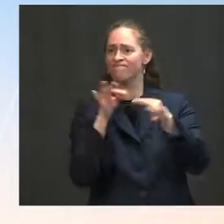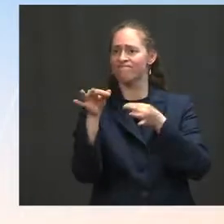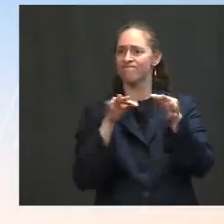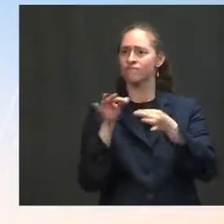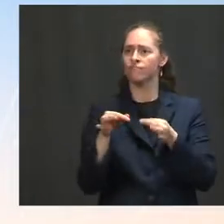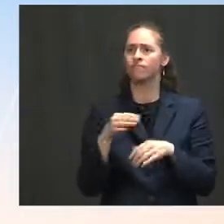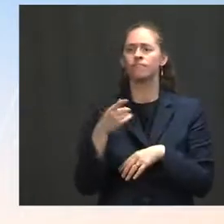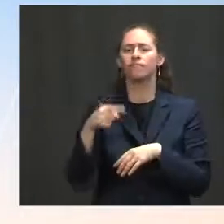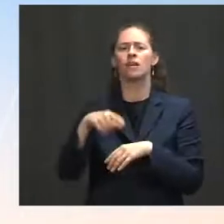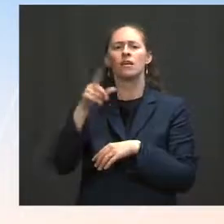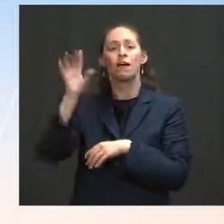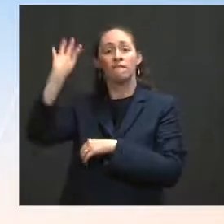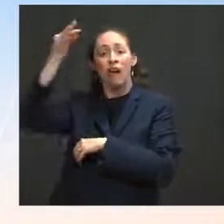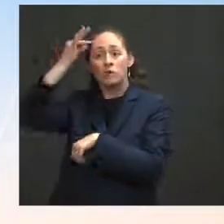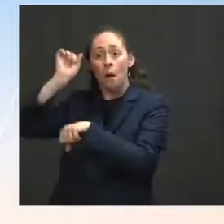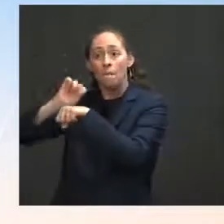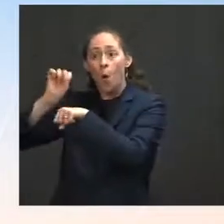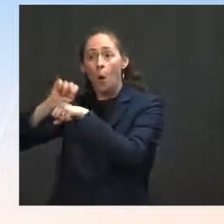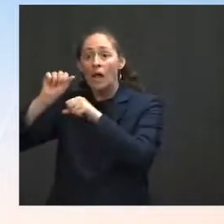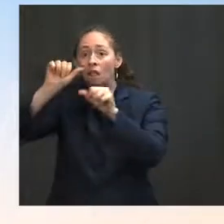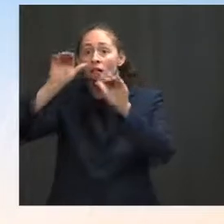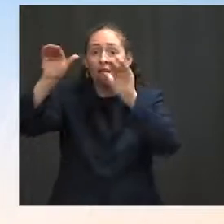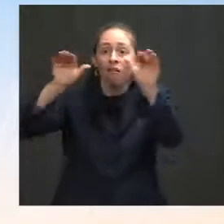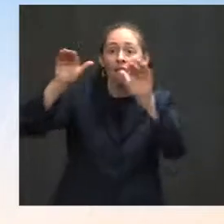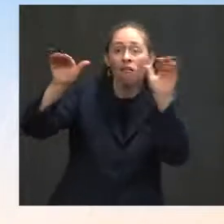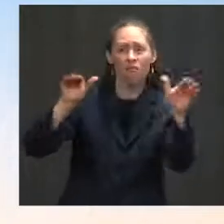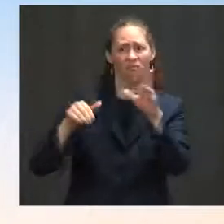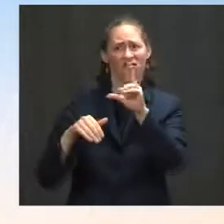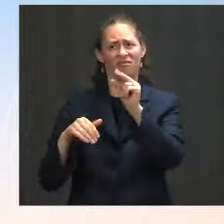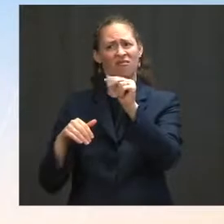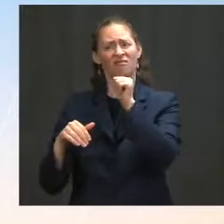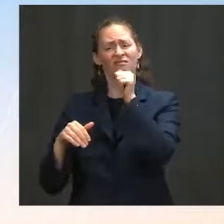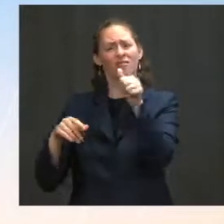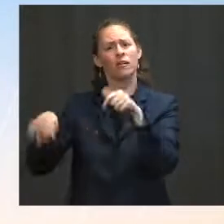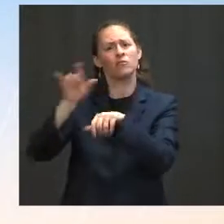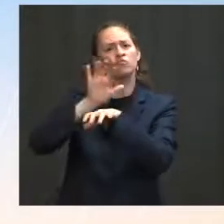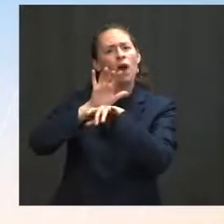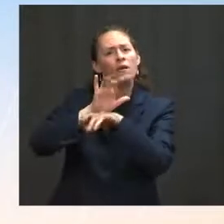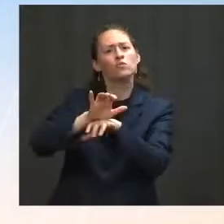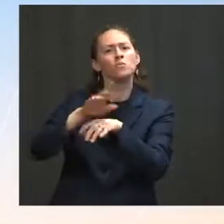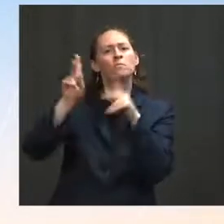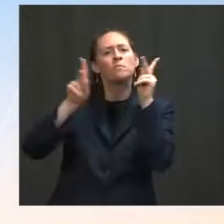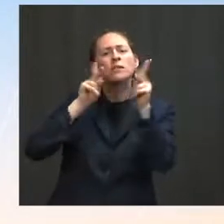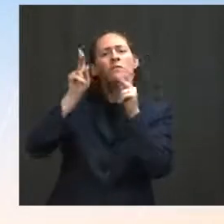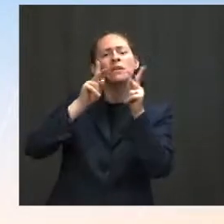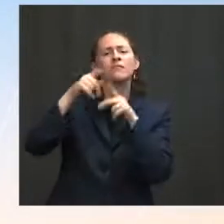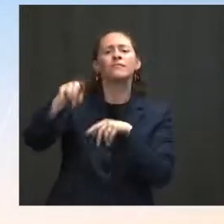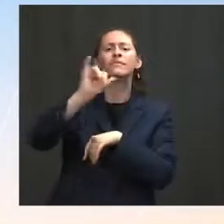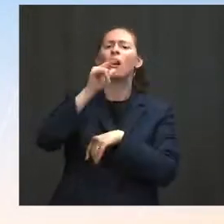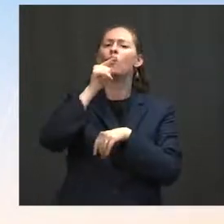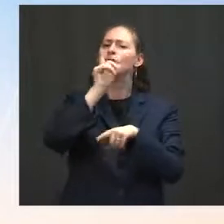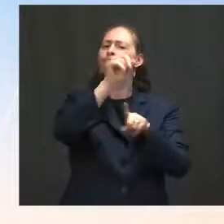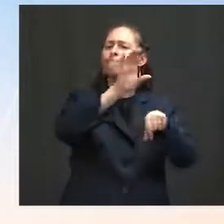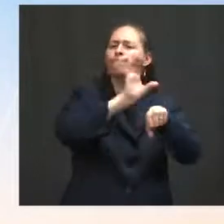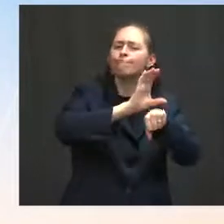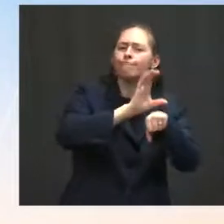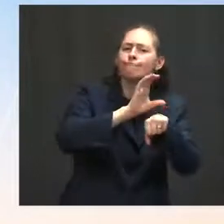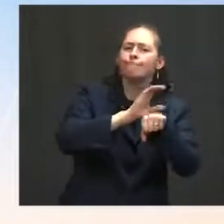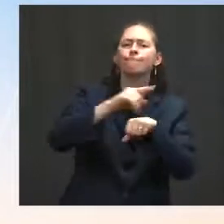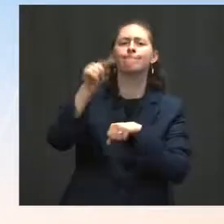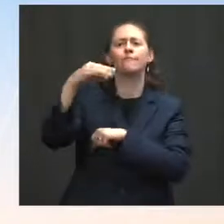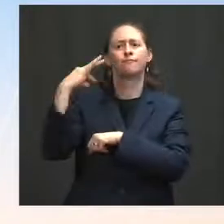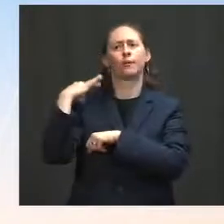going door to door. This is grassroots volunteers. This is members of the clergy. These are volunteers who believe that people across the